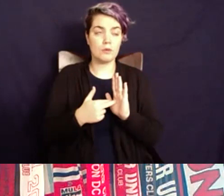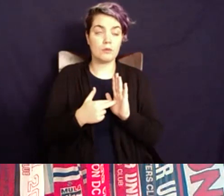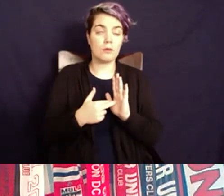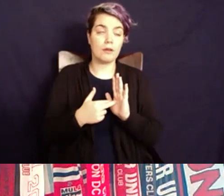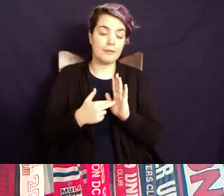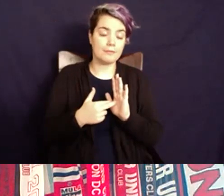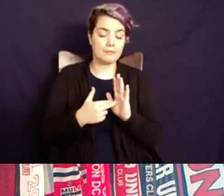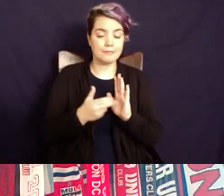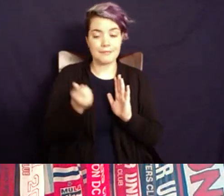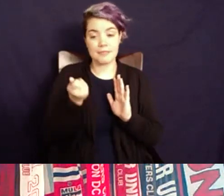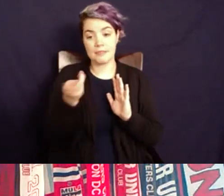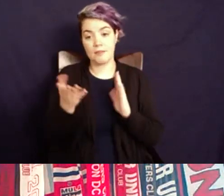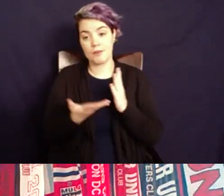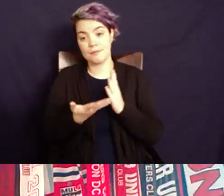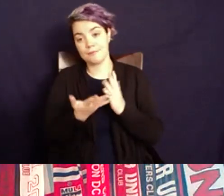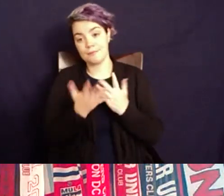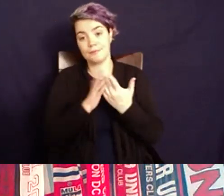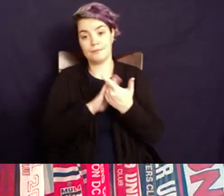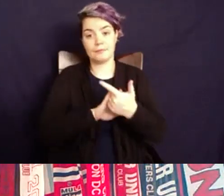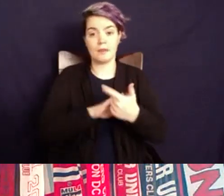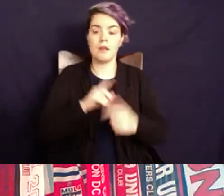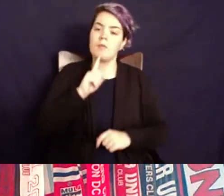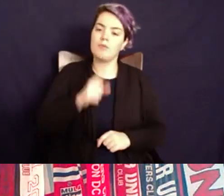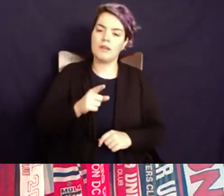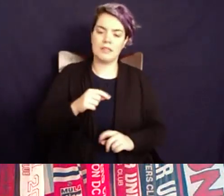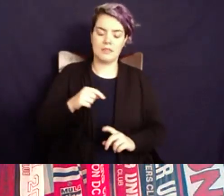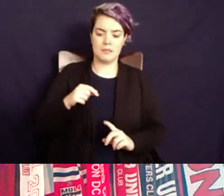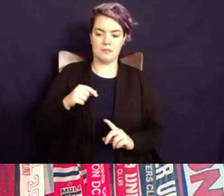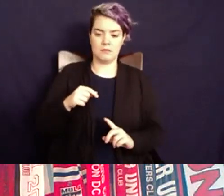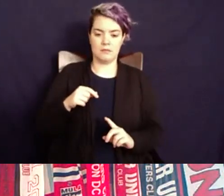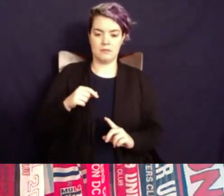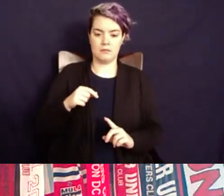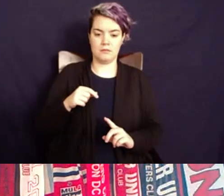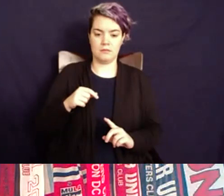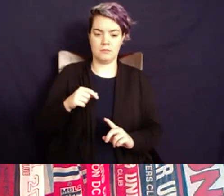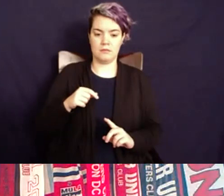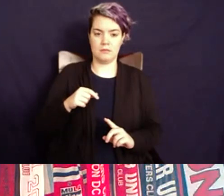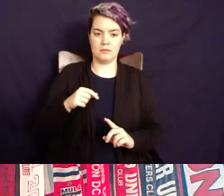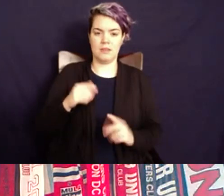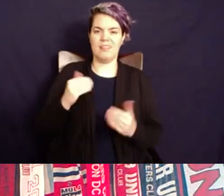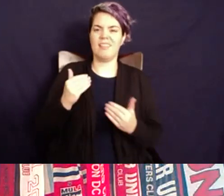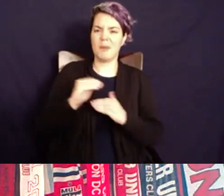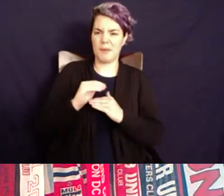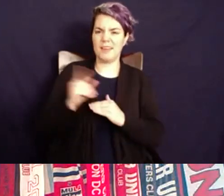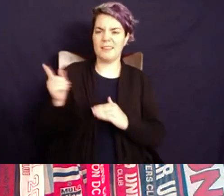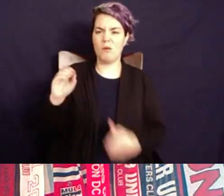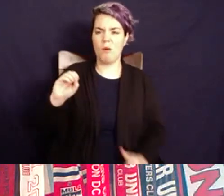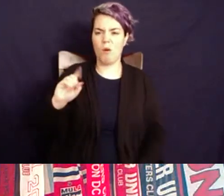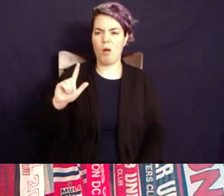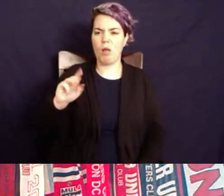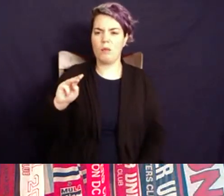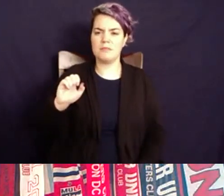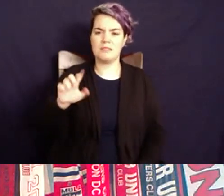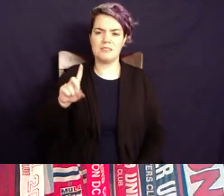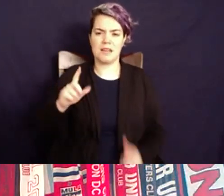but that really required strong consideration of Olmstead in these fair housing processes, and HUD